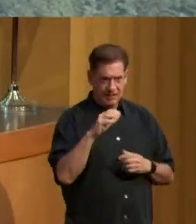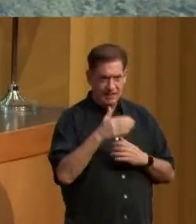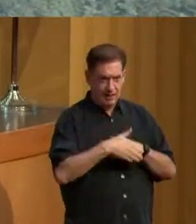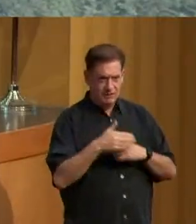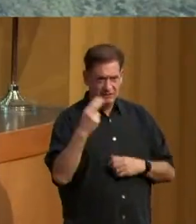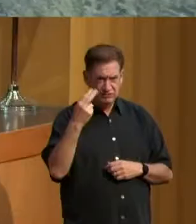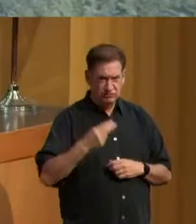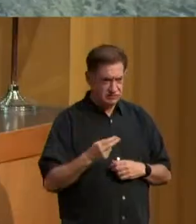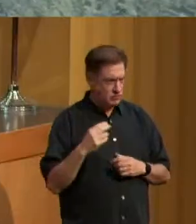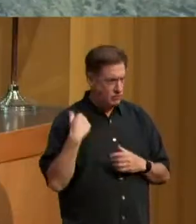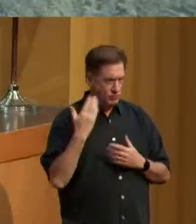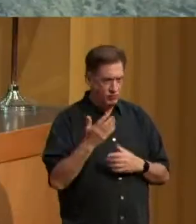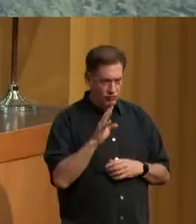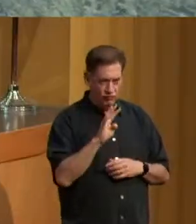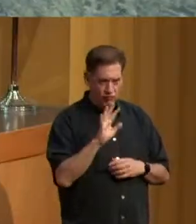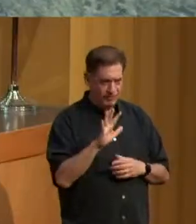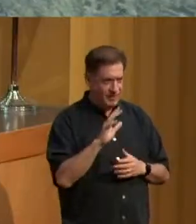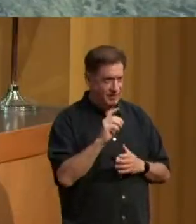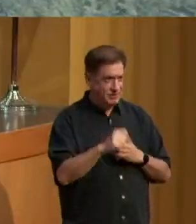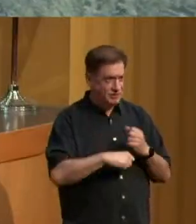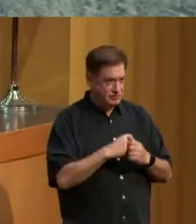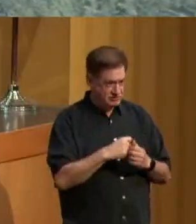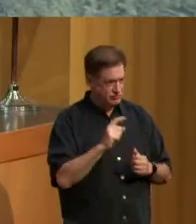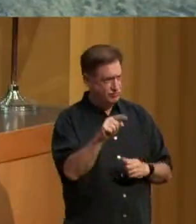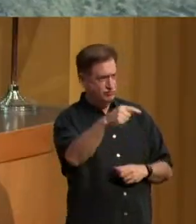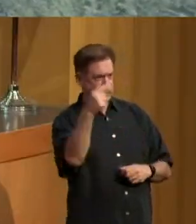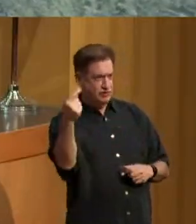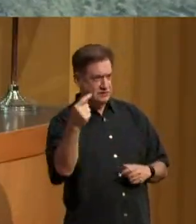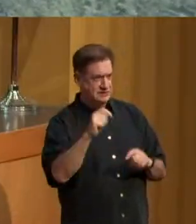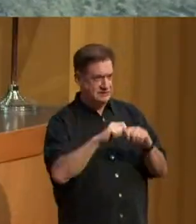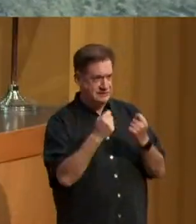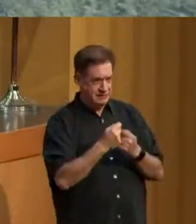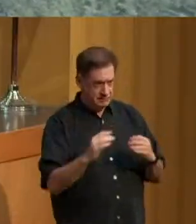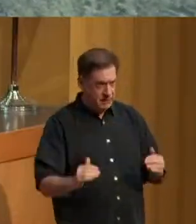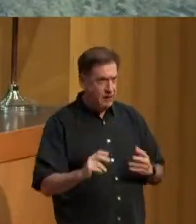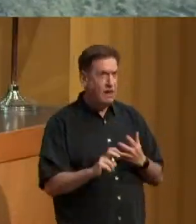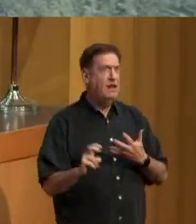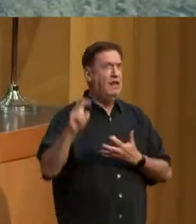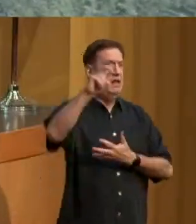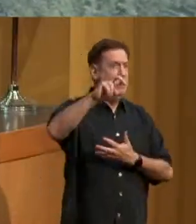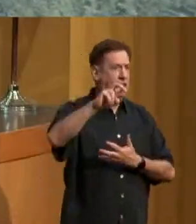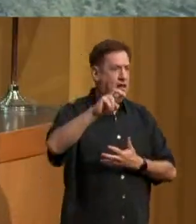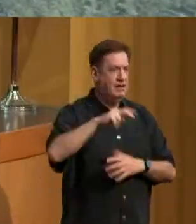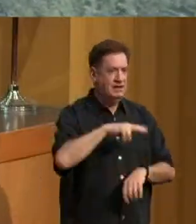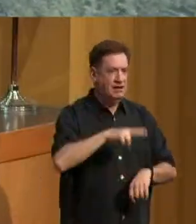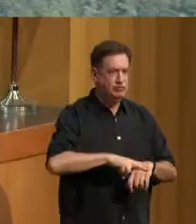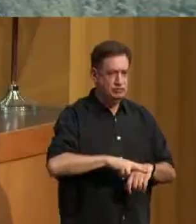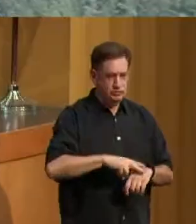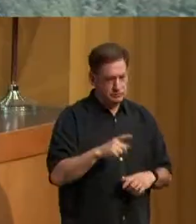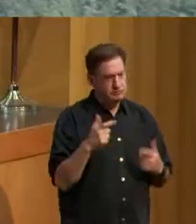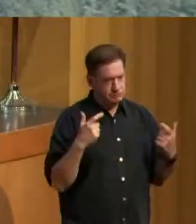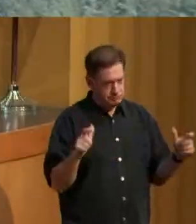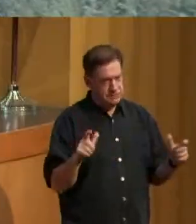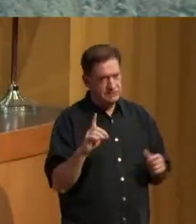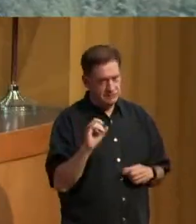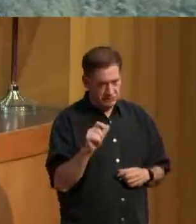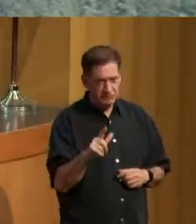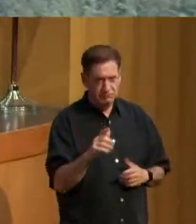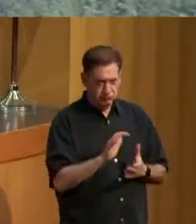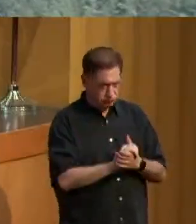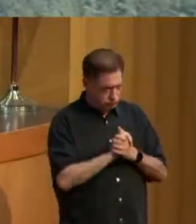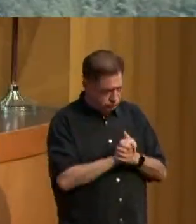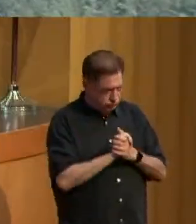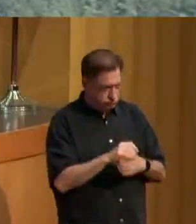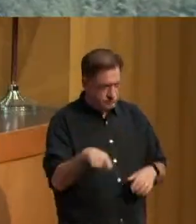of soccer being competed, and you're the first team ever to advance to nationals, and that's a big deal. So congratulations to the men's